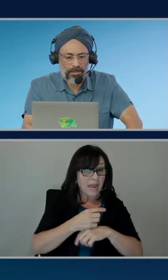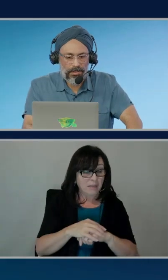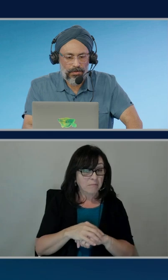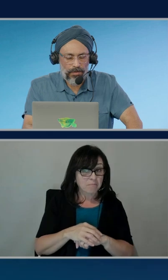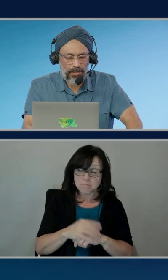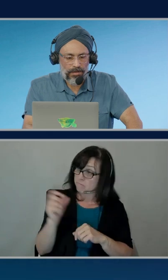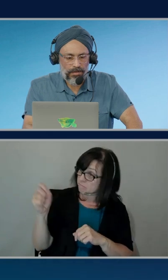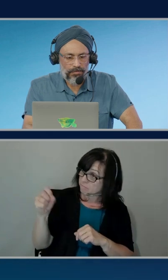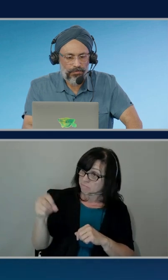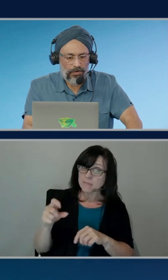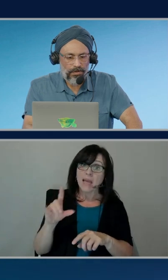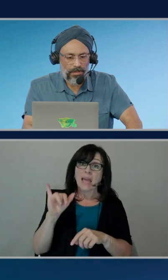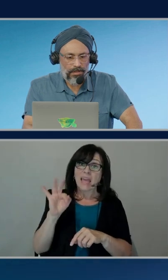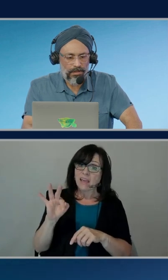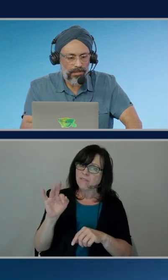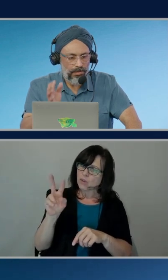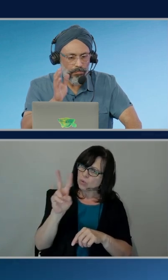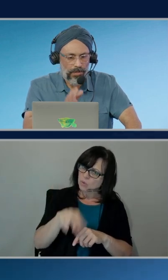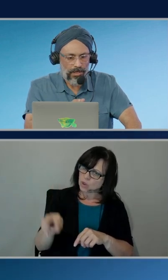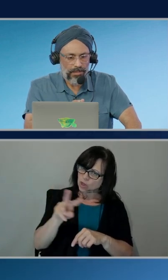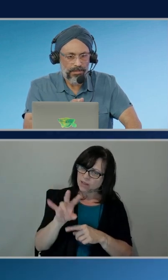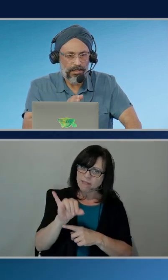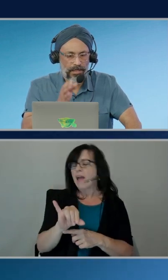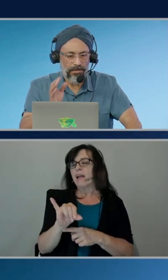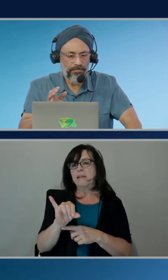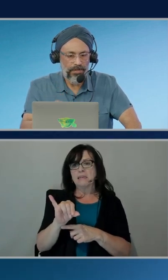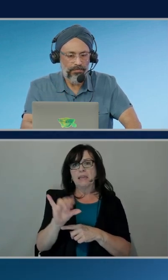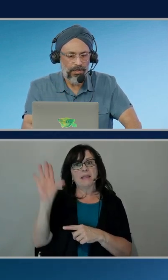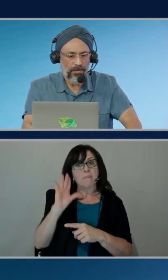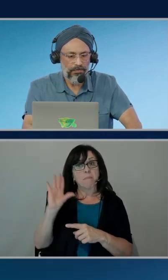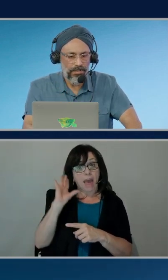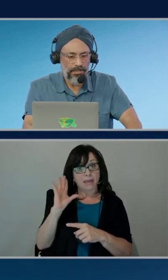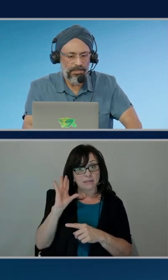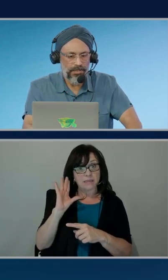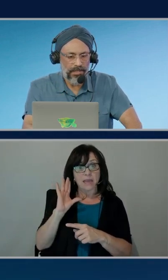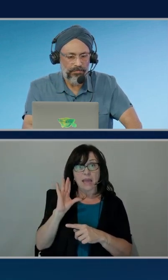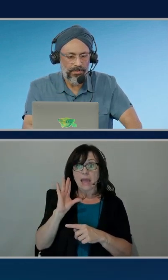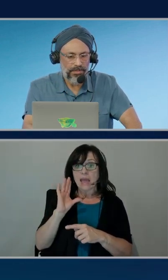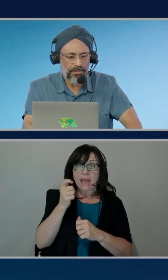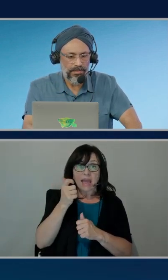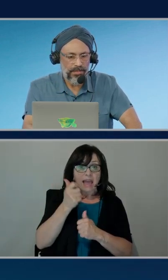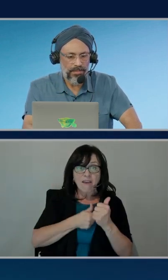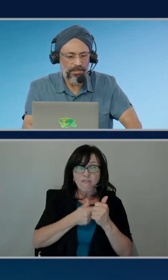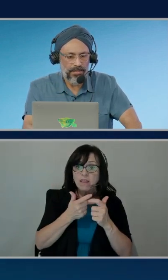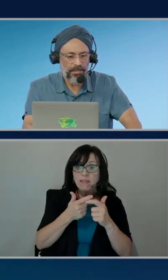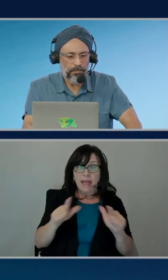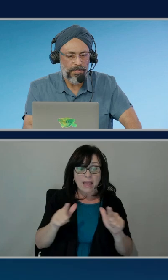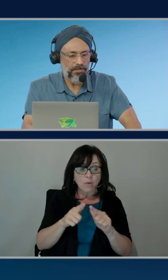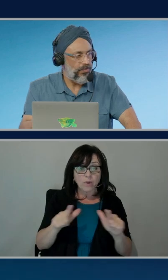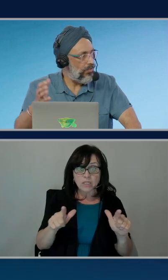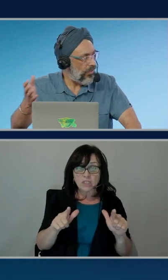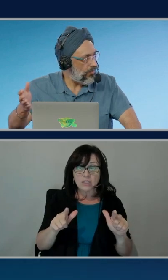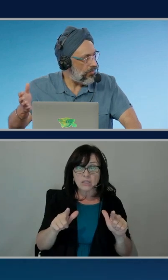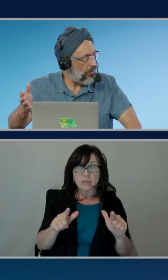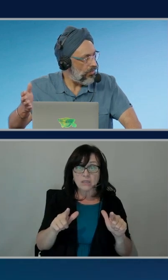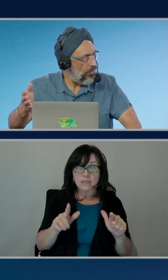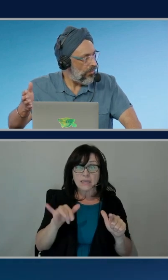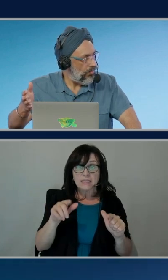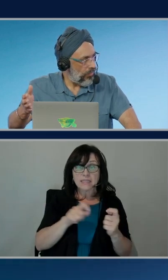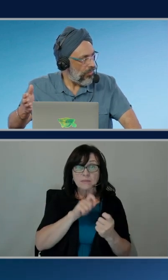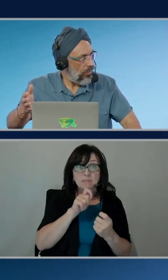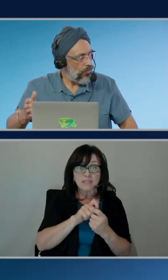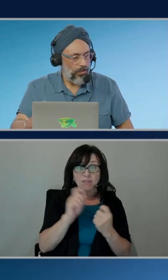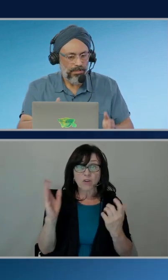if you really look at it, in the past, every one of these languages is a specific range.